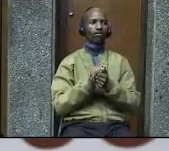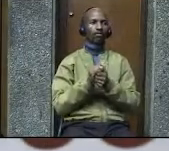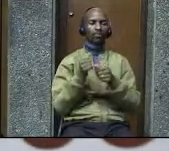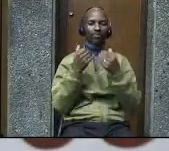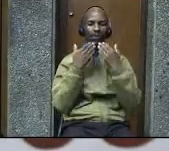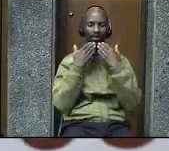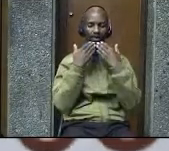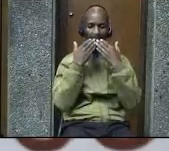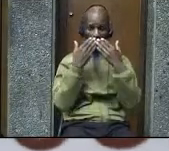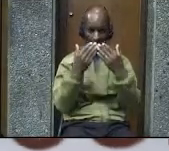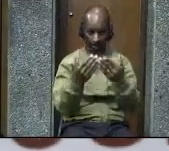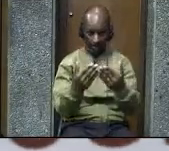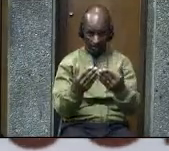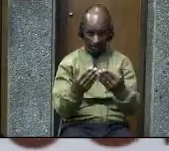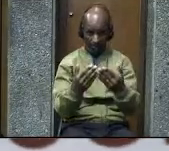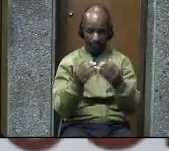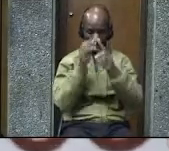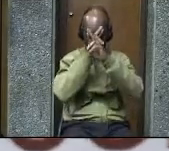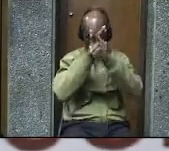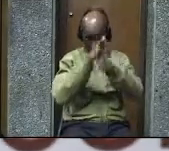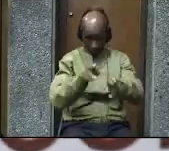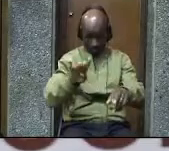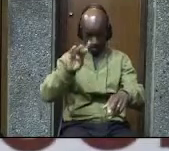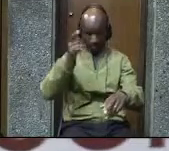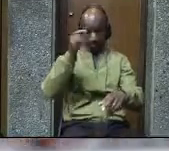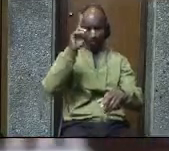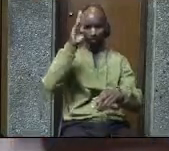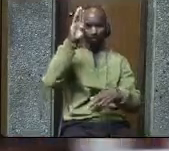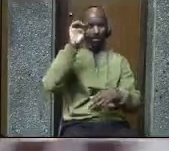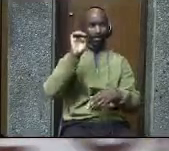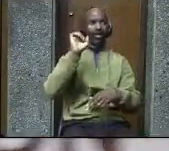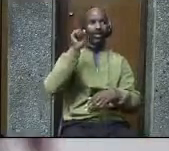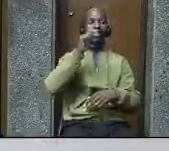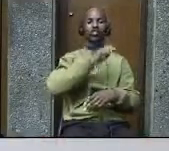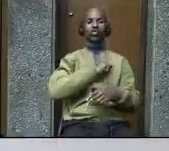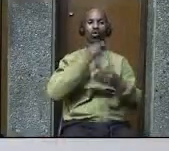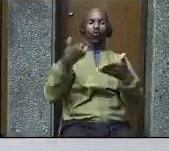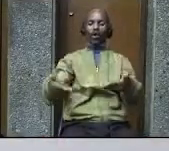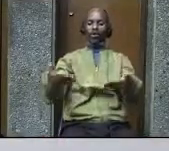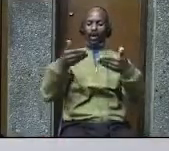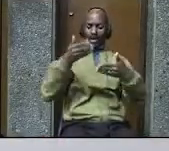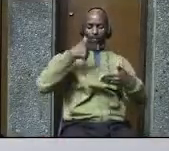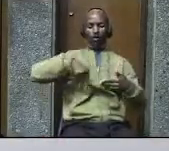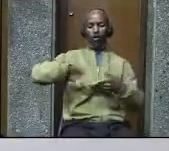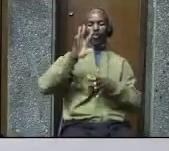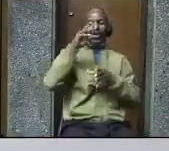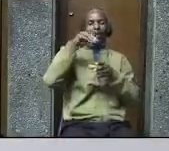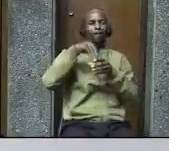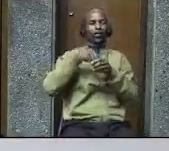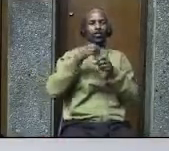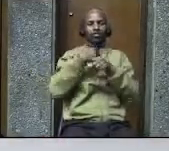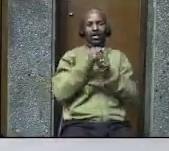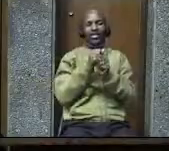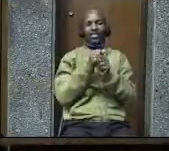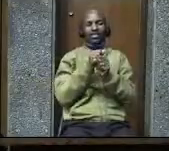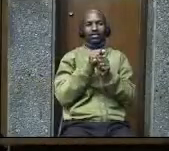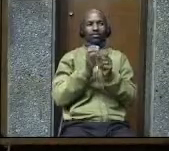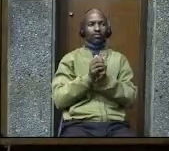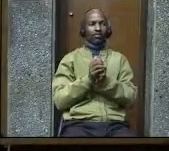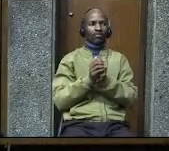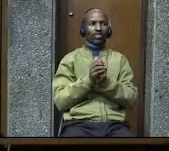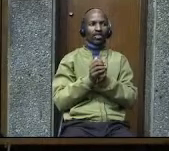Thank you so much, Honorable Mncube. And indeed, we welcome all the inputs made.